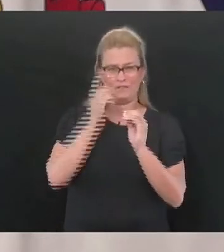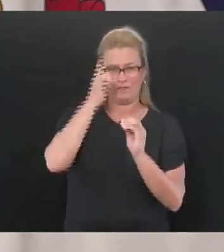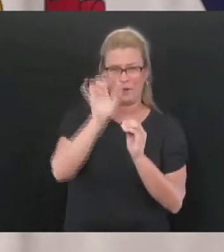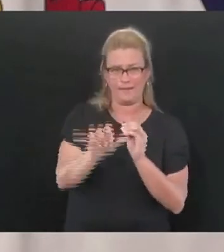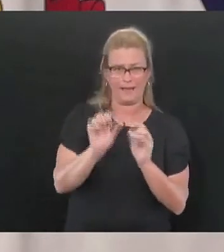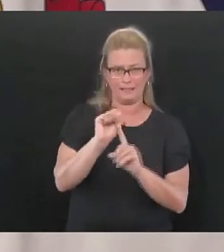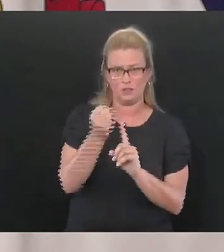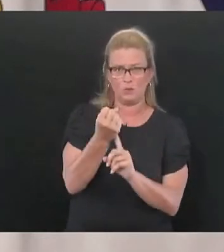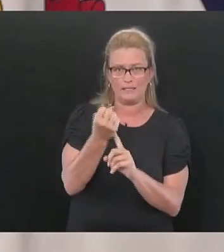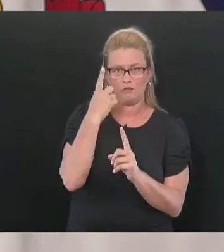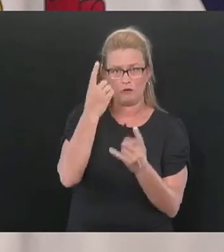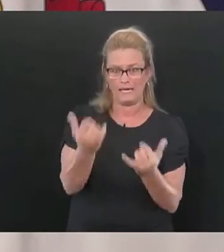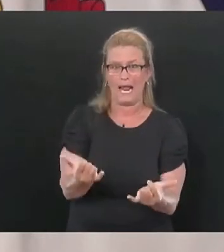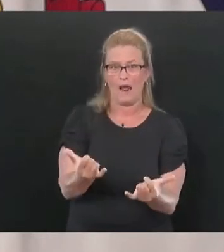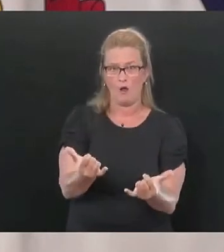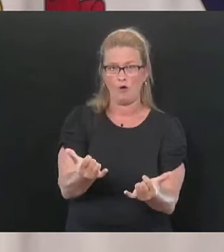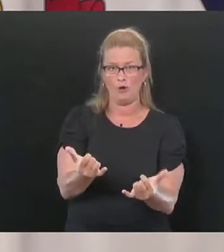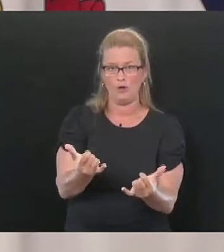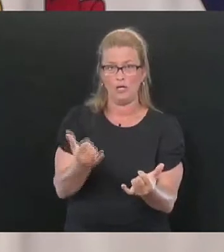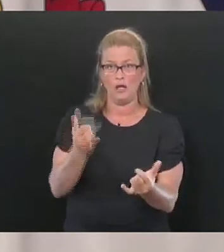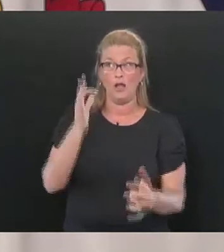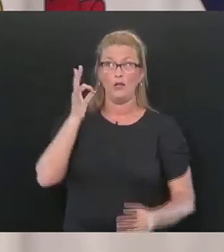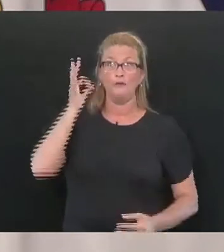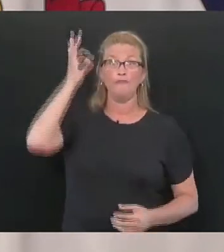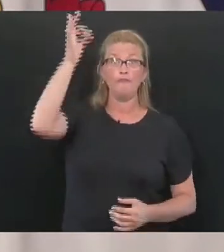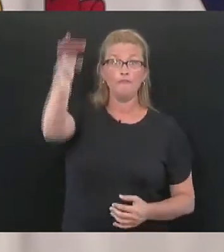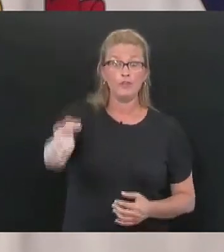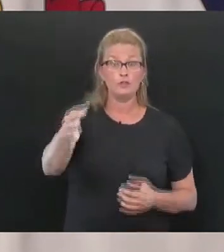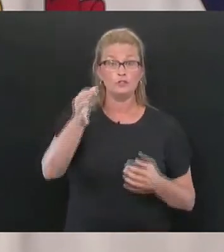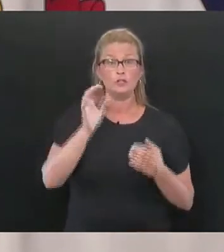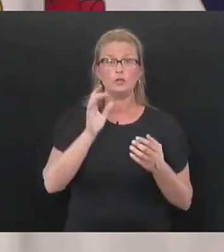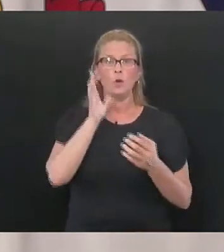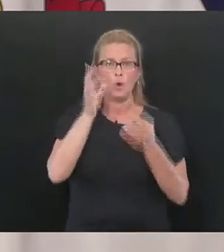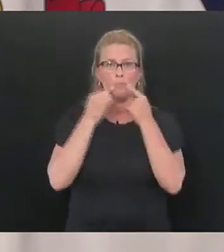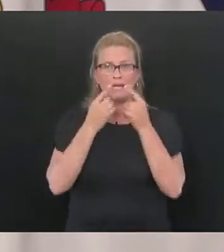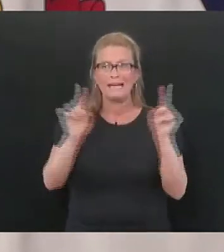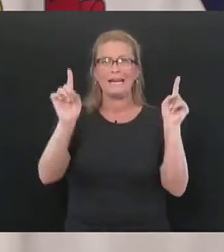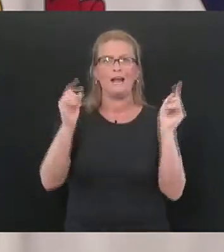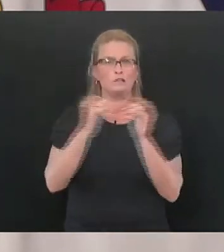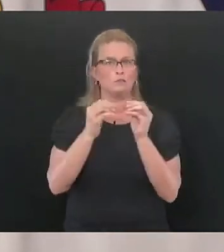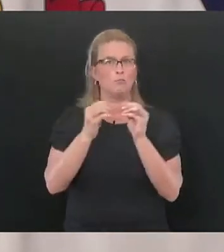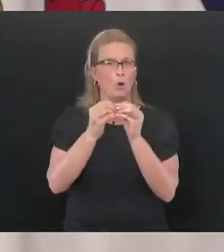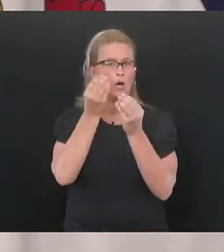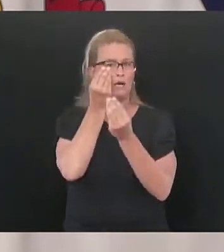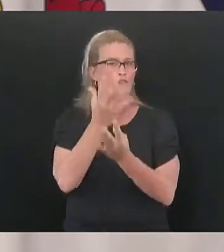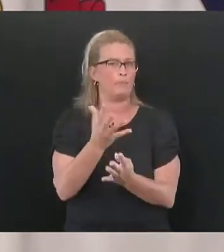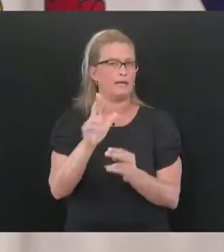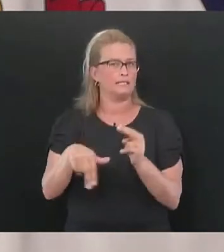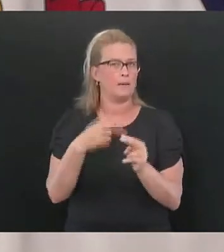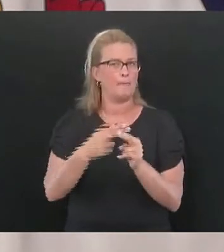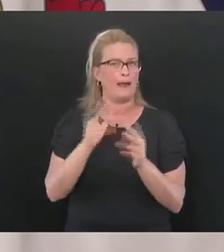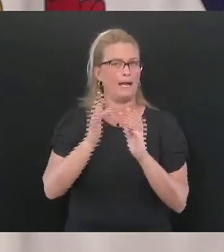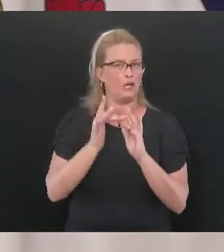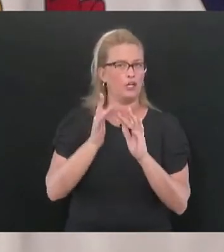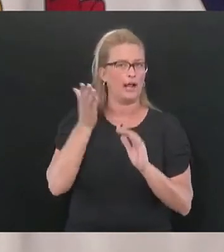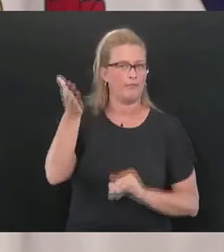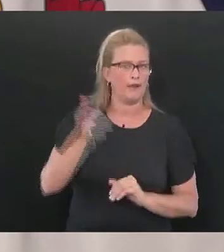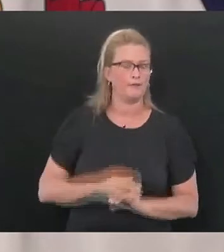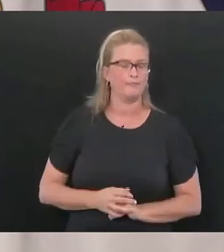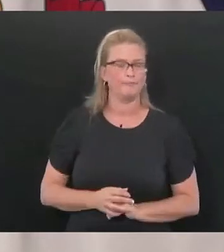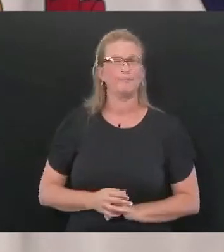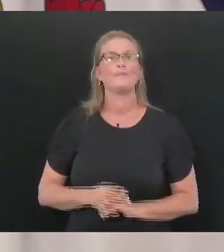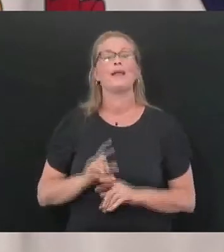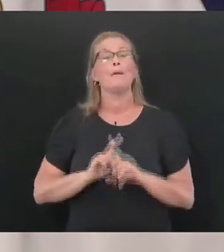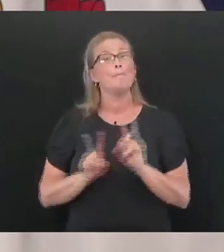the standpoint of the days ahead, what's going to be announced in regard to broadband. But